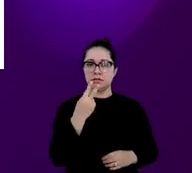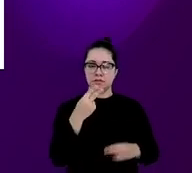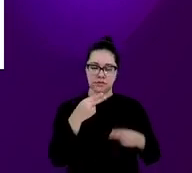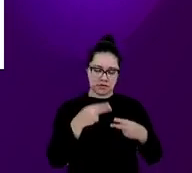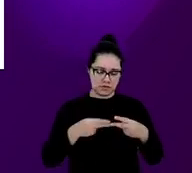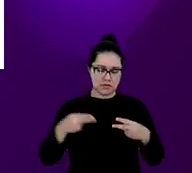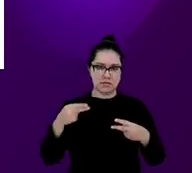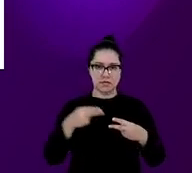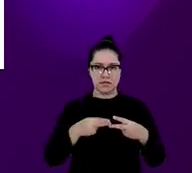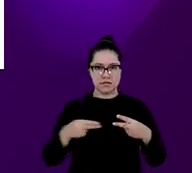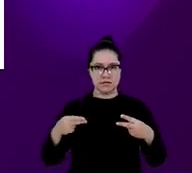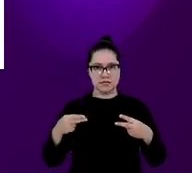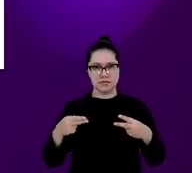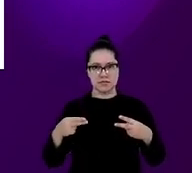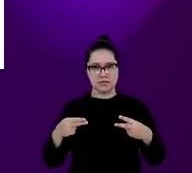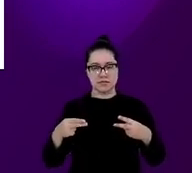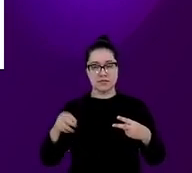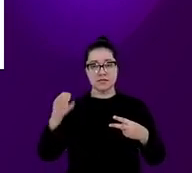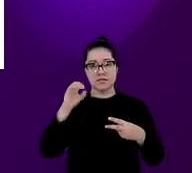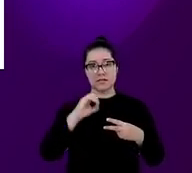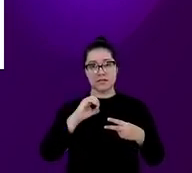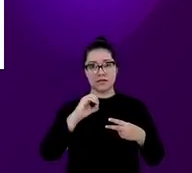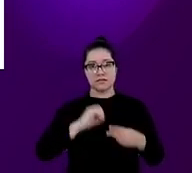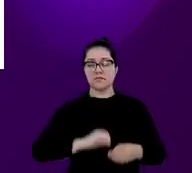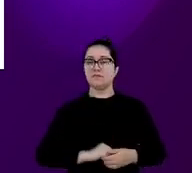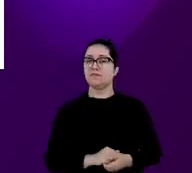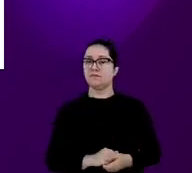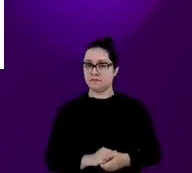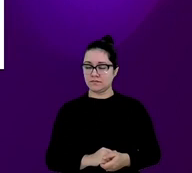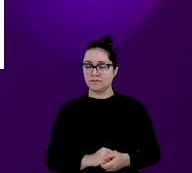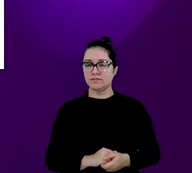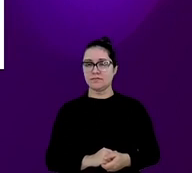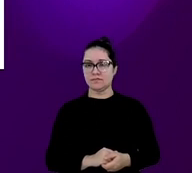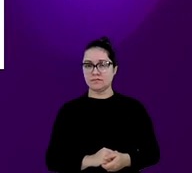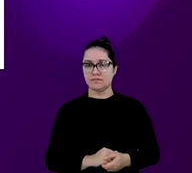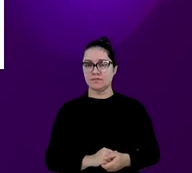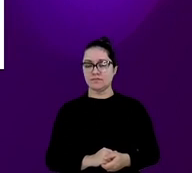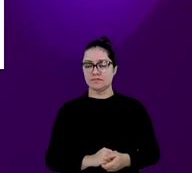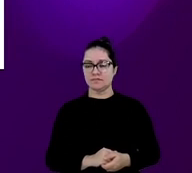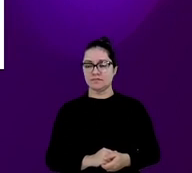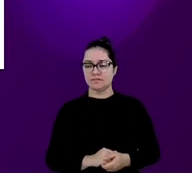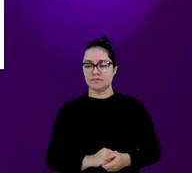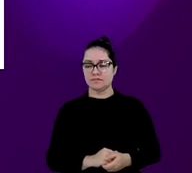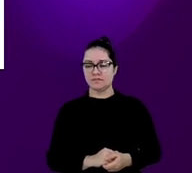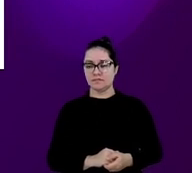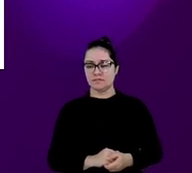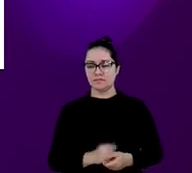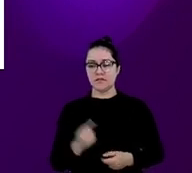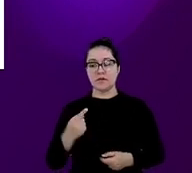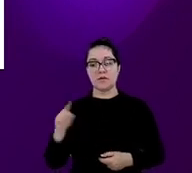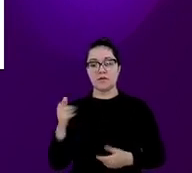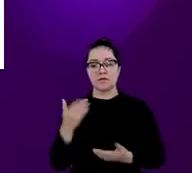that patient in the study. And in that other study here that we compare a placebo group with